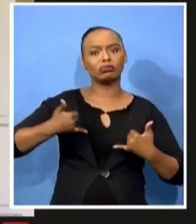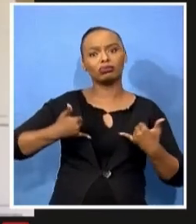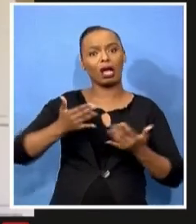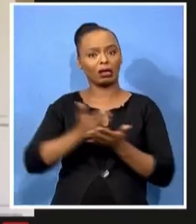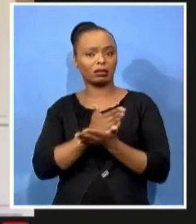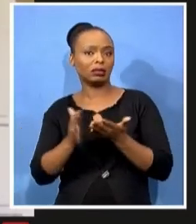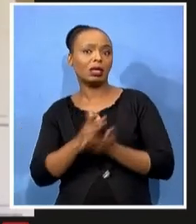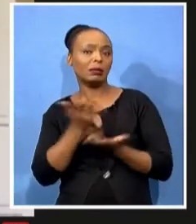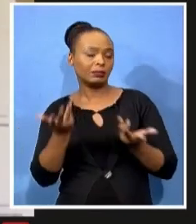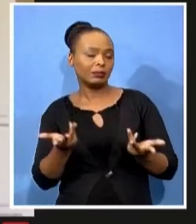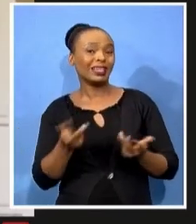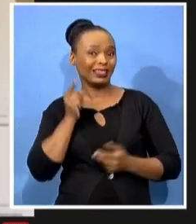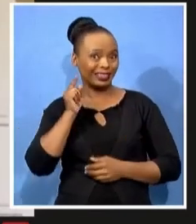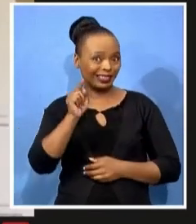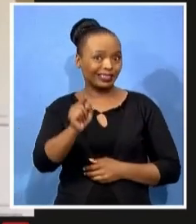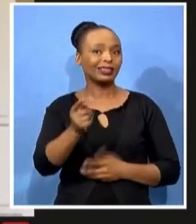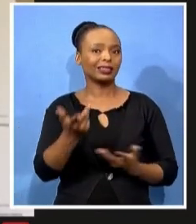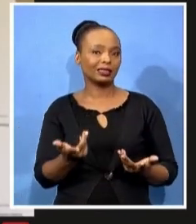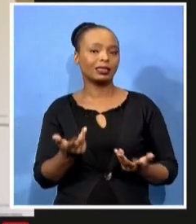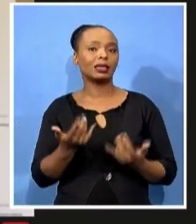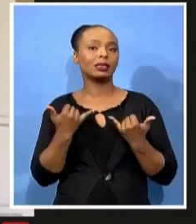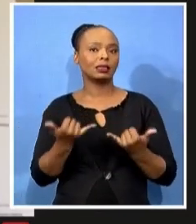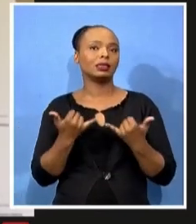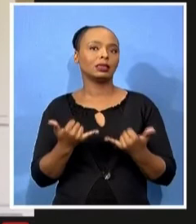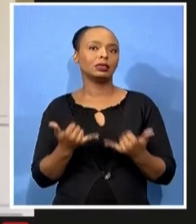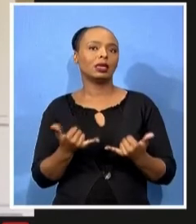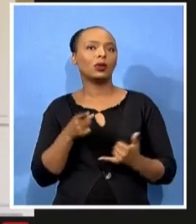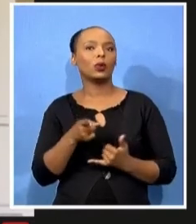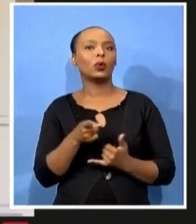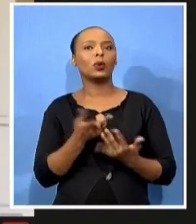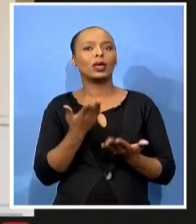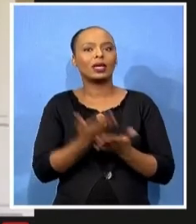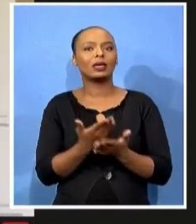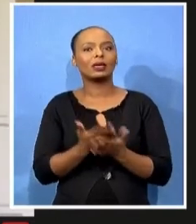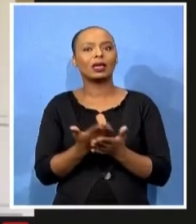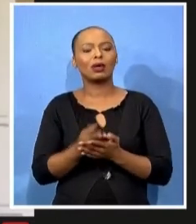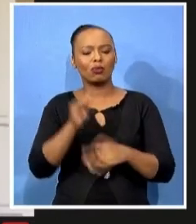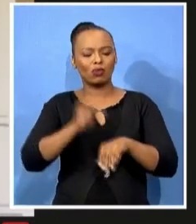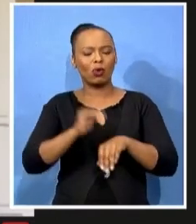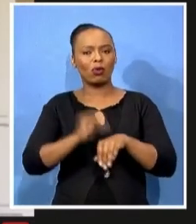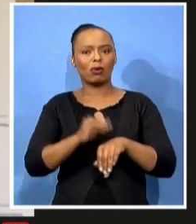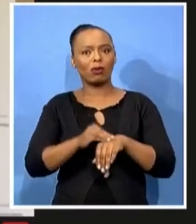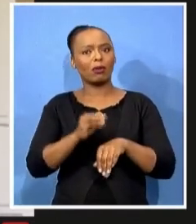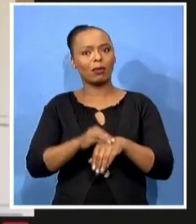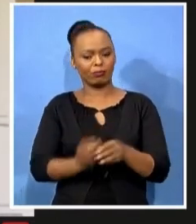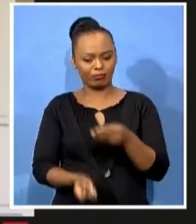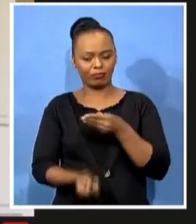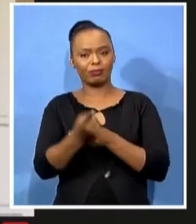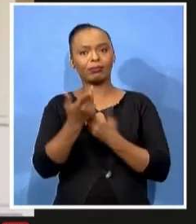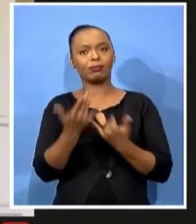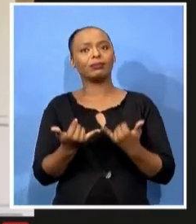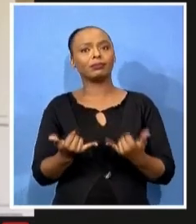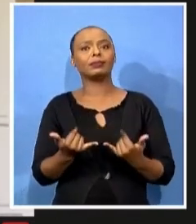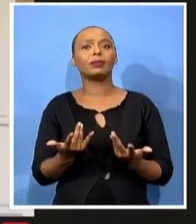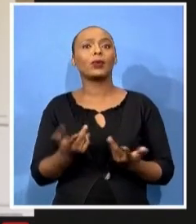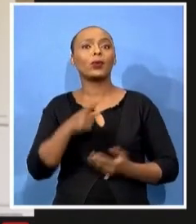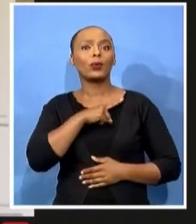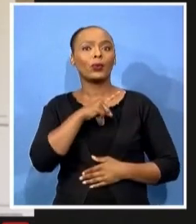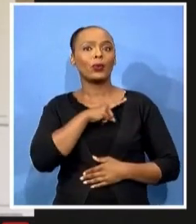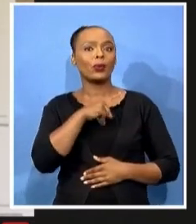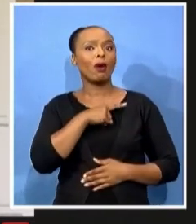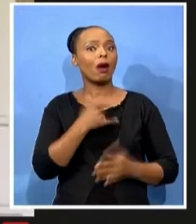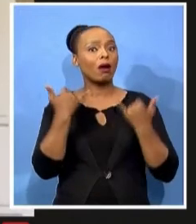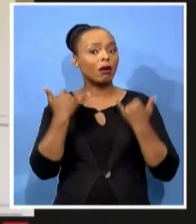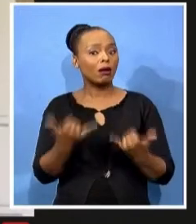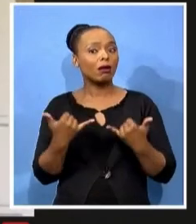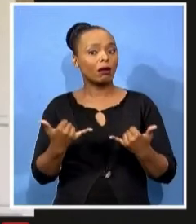to exacerbate the problem, taken together with the fact that there has been quite a degree of